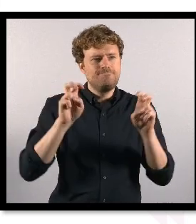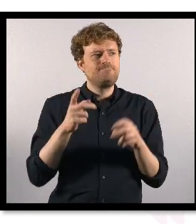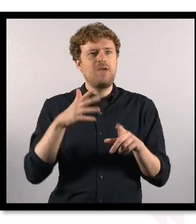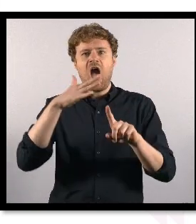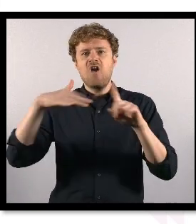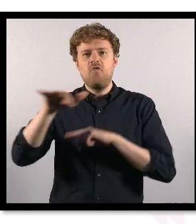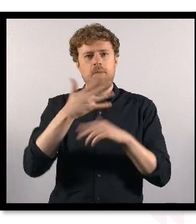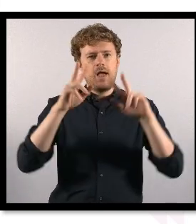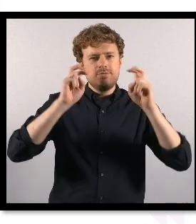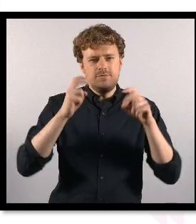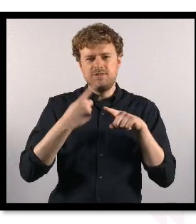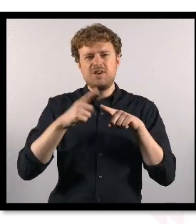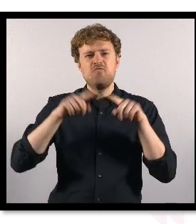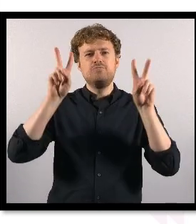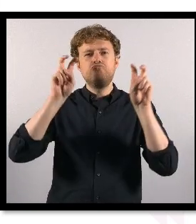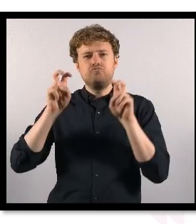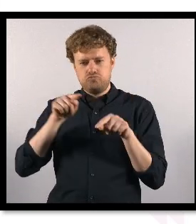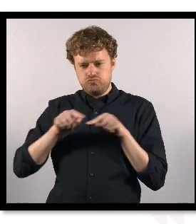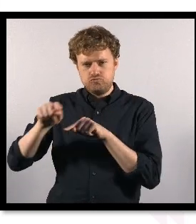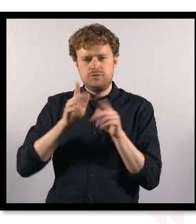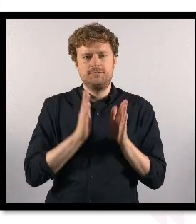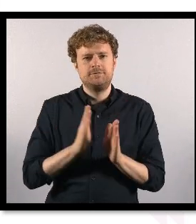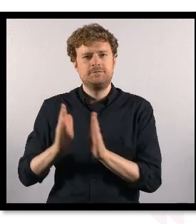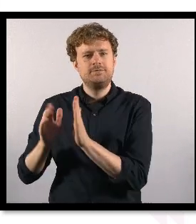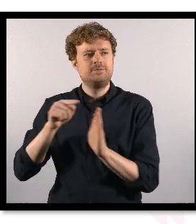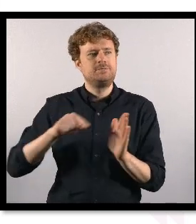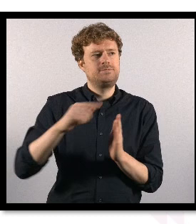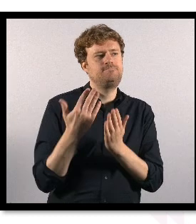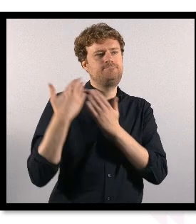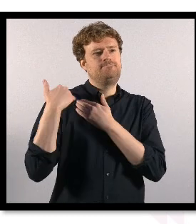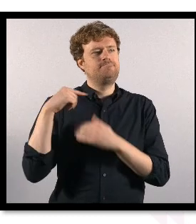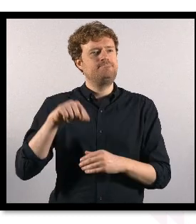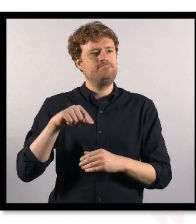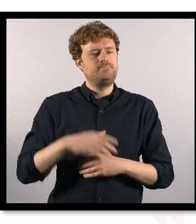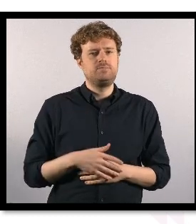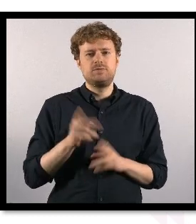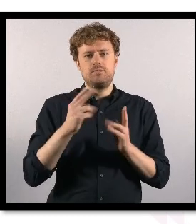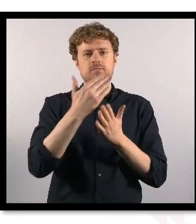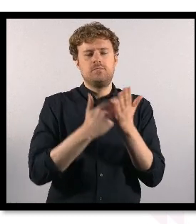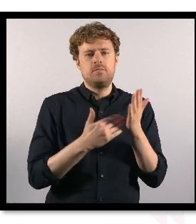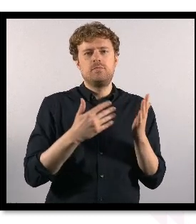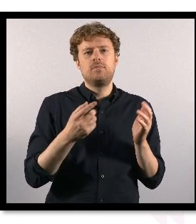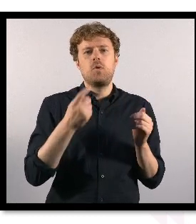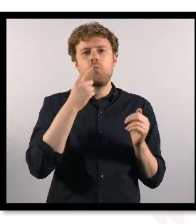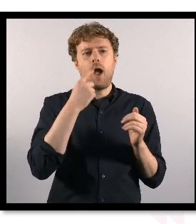scaling very well and not meeting the demand required by the TOC. As such, we kickstarted a new workload, which